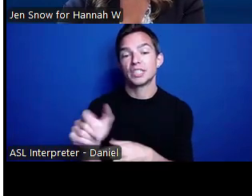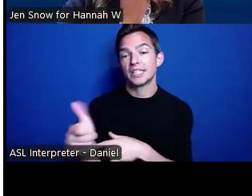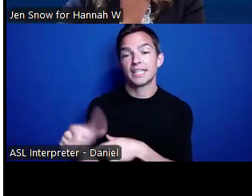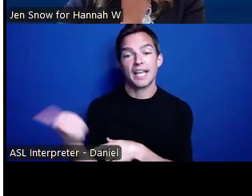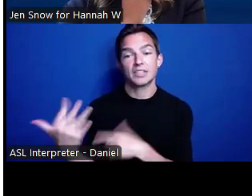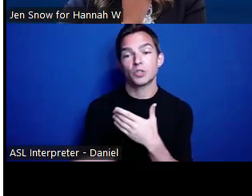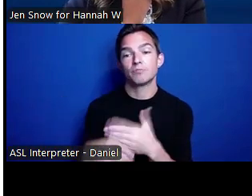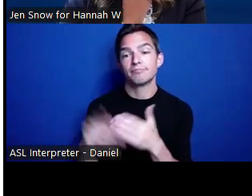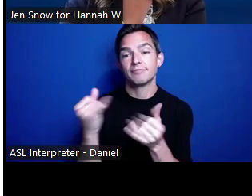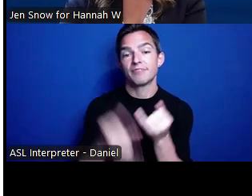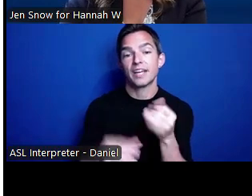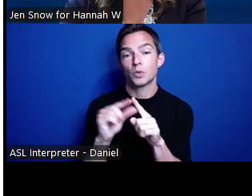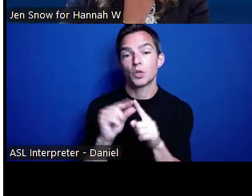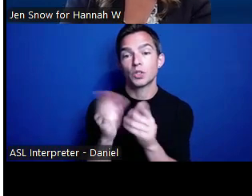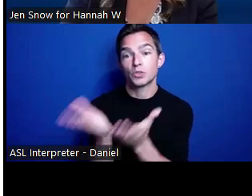final words.